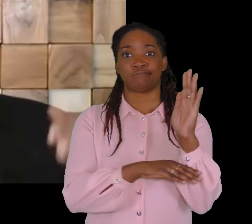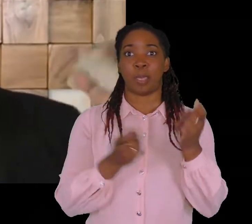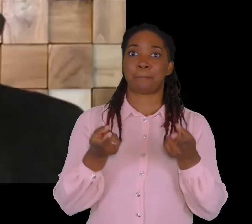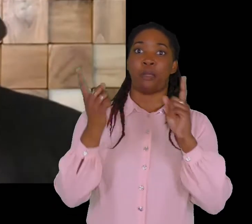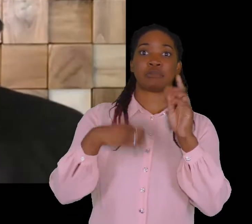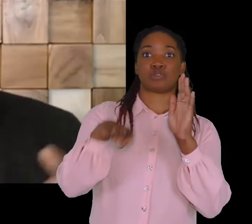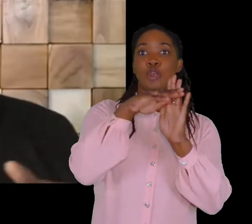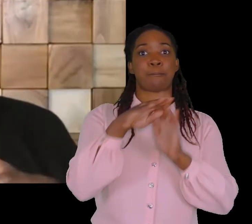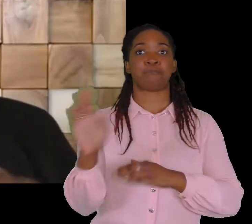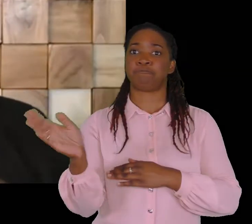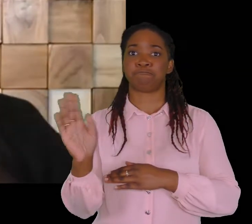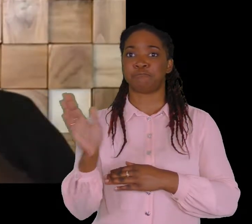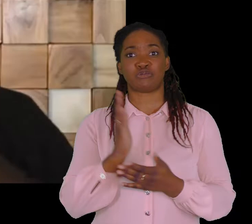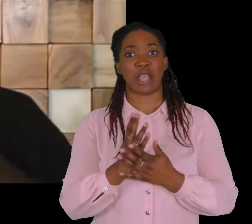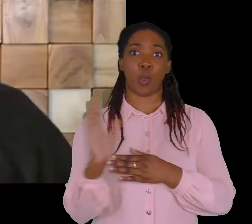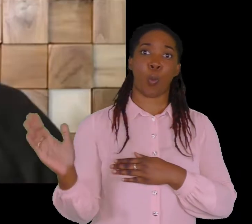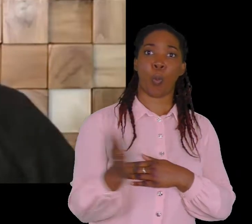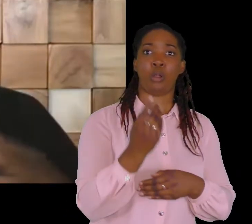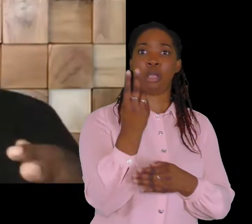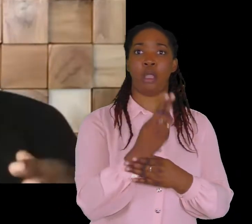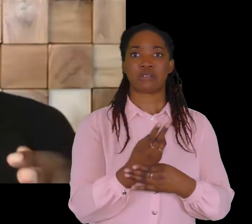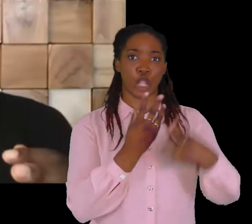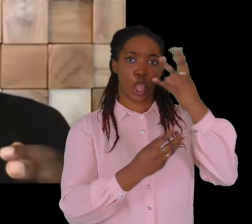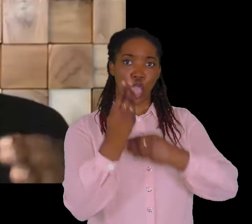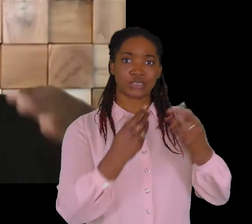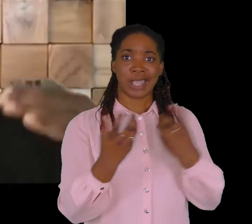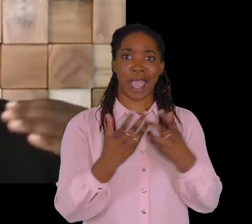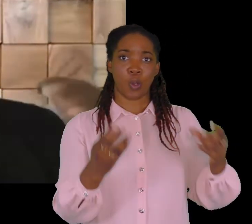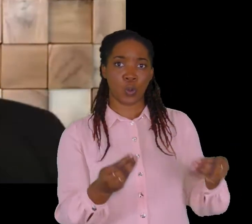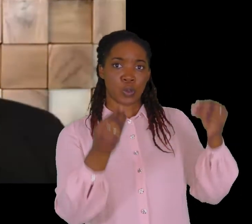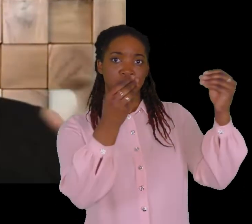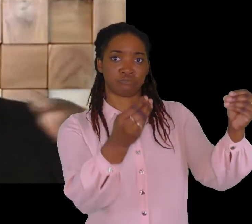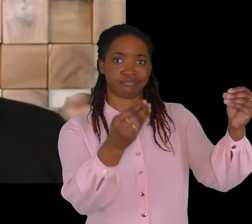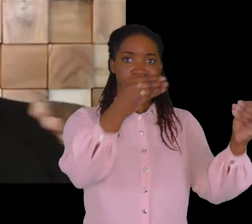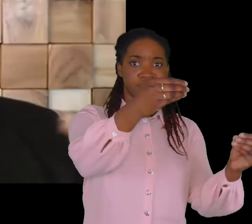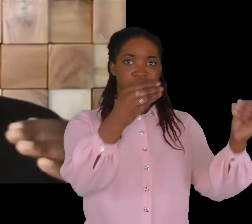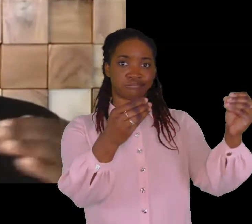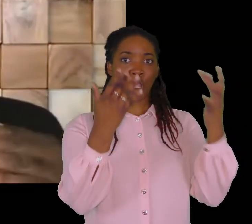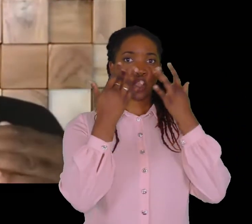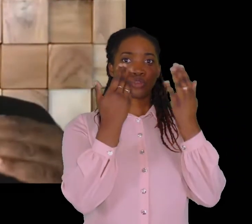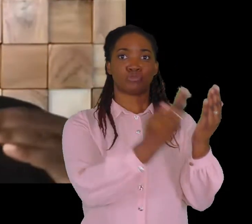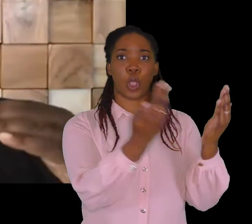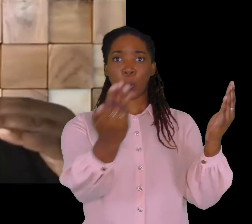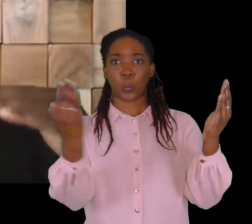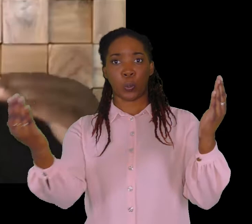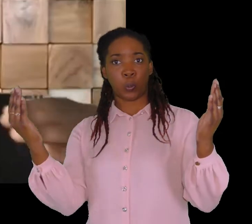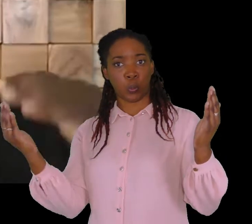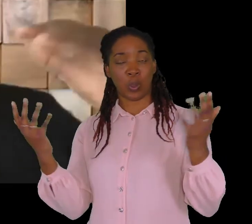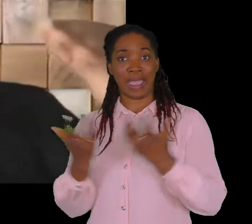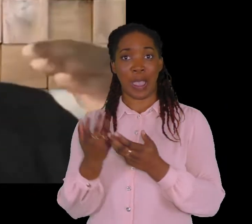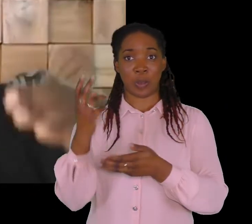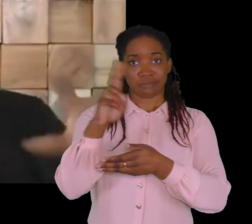learning how to put work up, how to do work, etc. And and I got that from all of you. In a sense, it was a